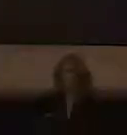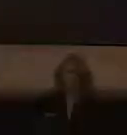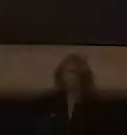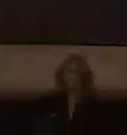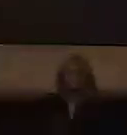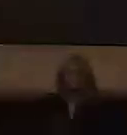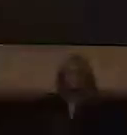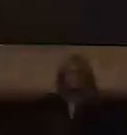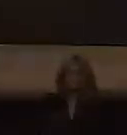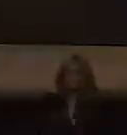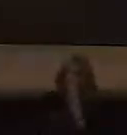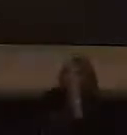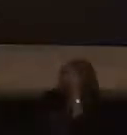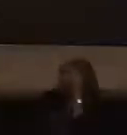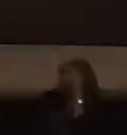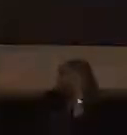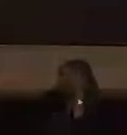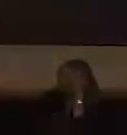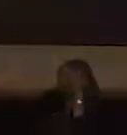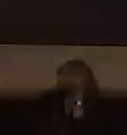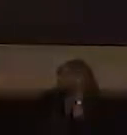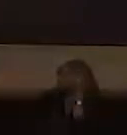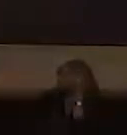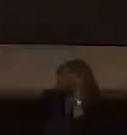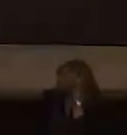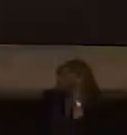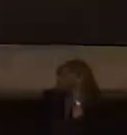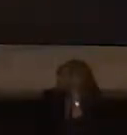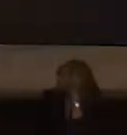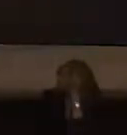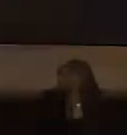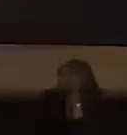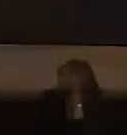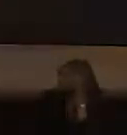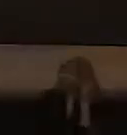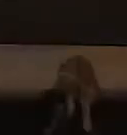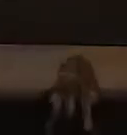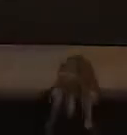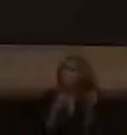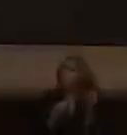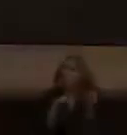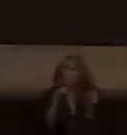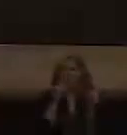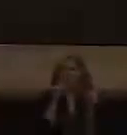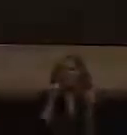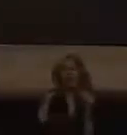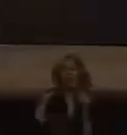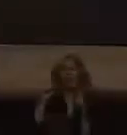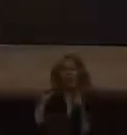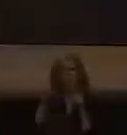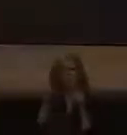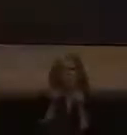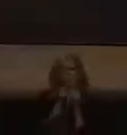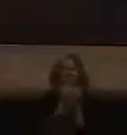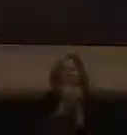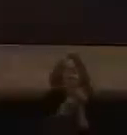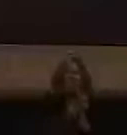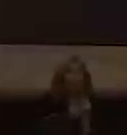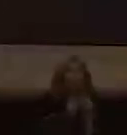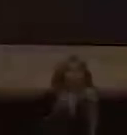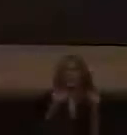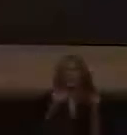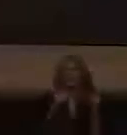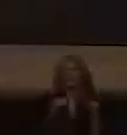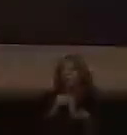And so with this in mind, I think this community should immediately become a crucial component in every marketing and